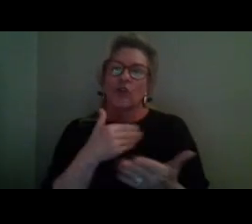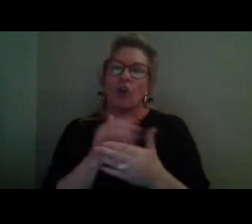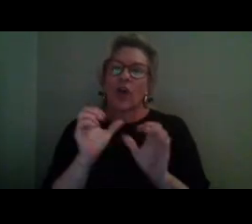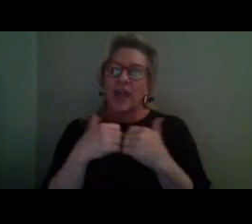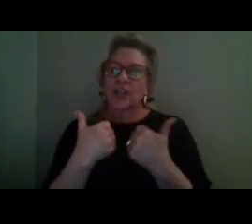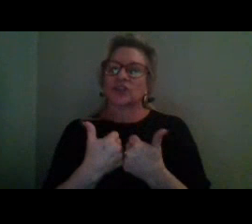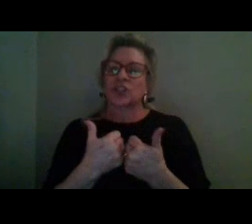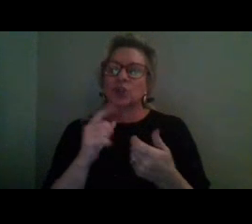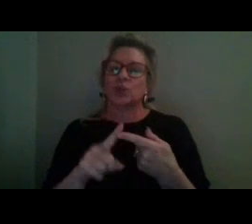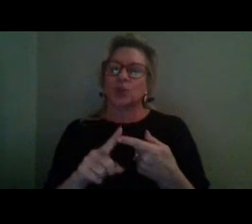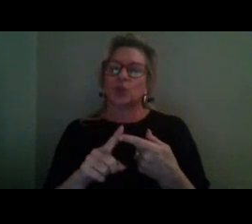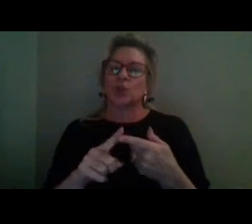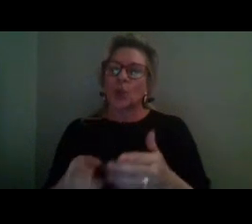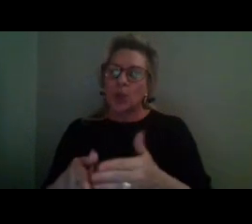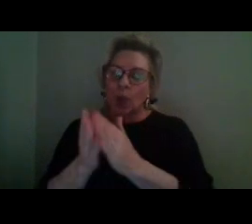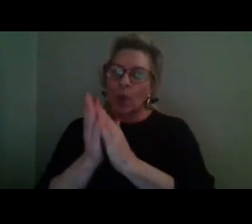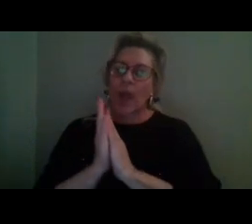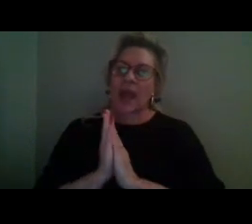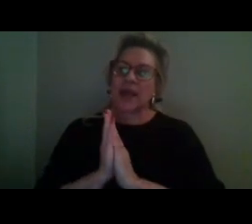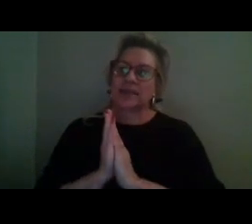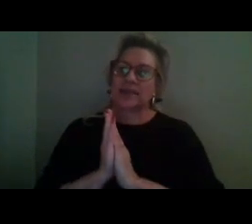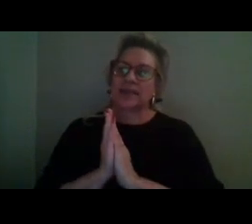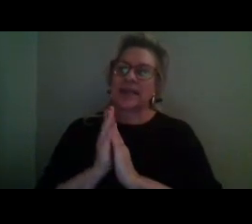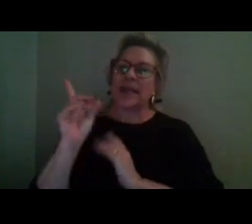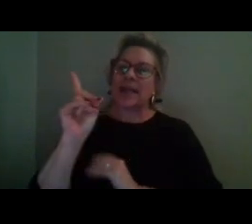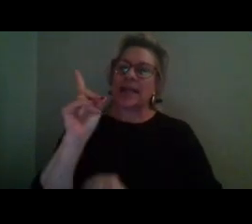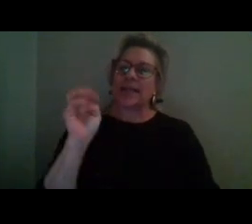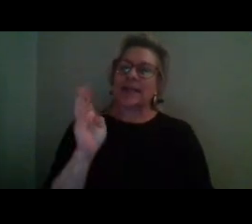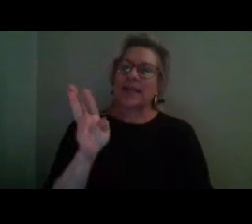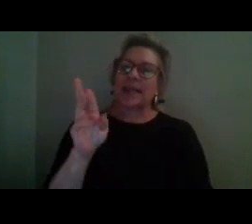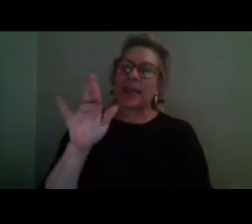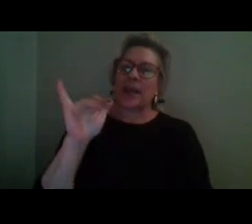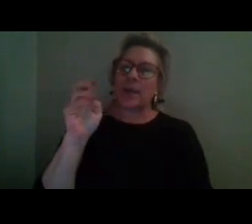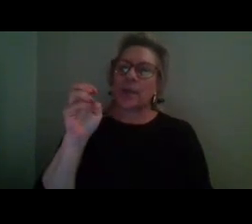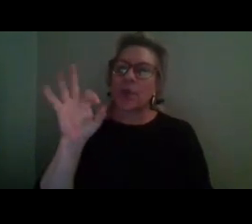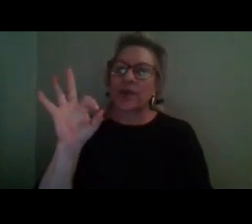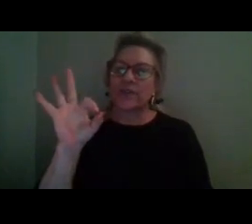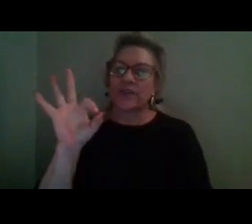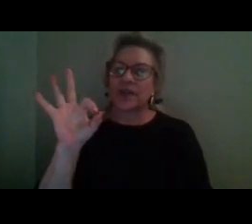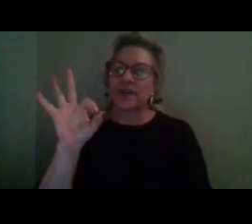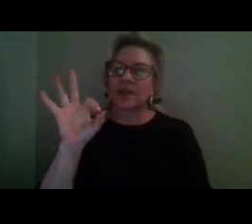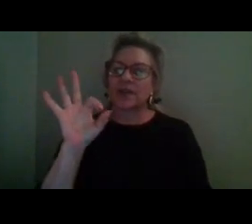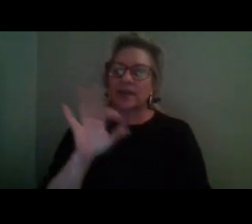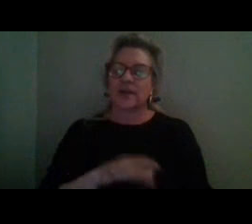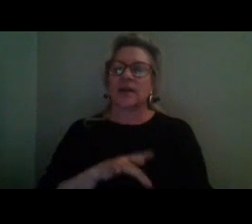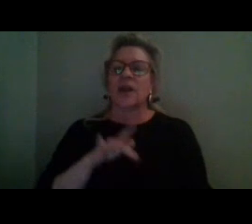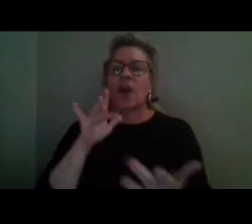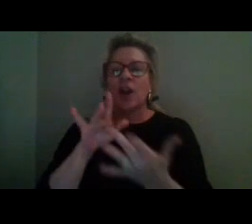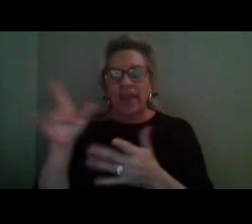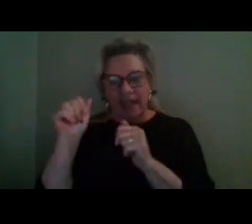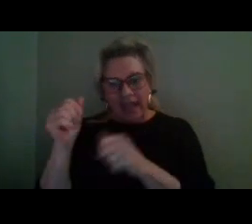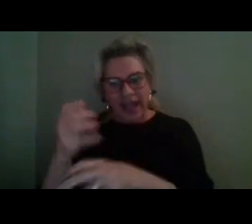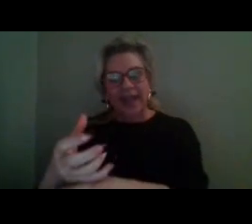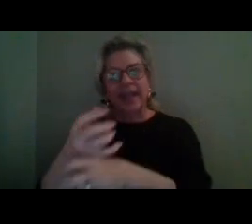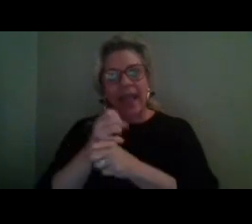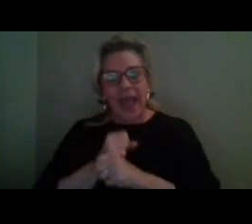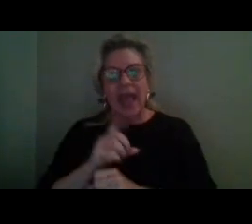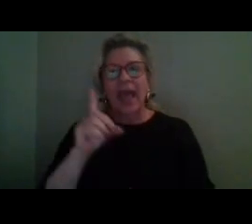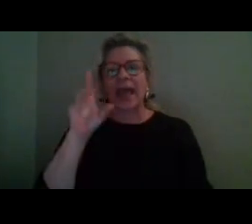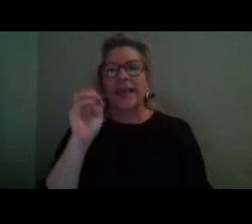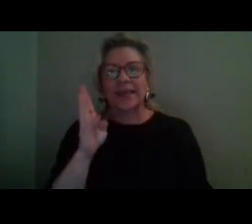agencies to request debriefs. If they contact Alika, they can get a debrief, and we'll talk to